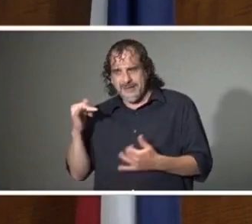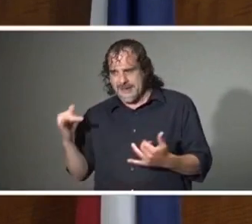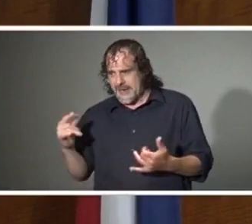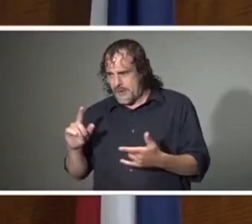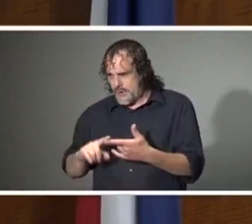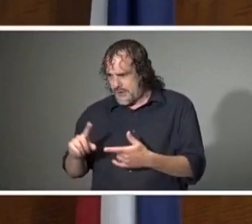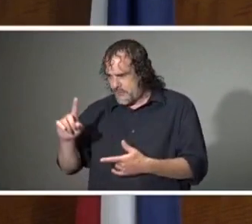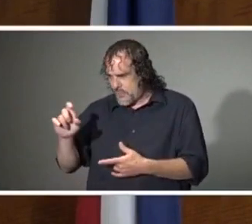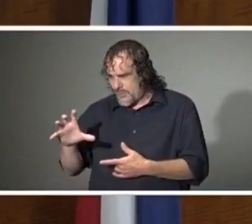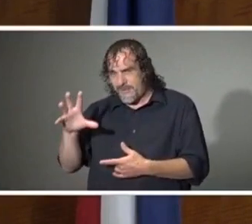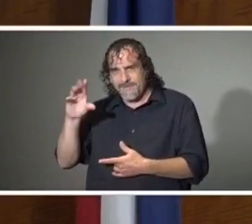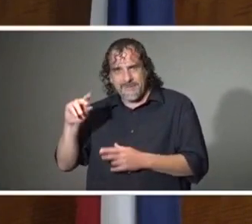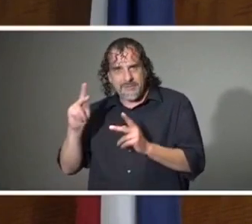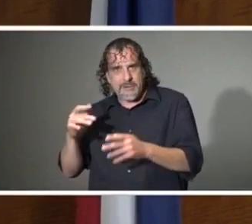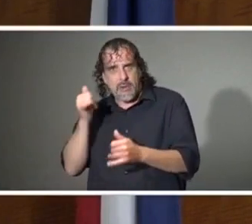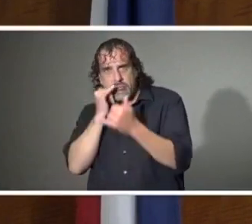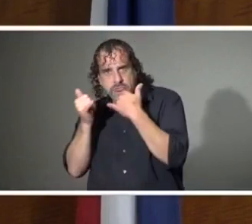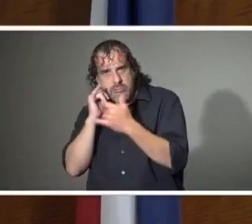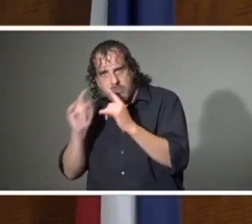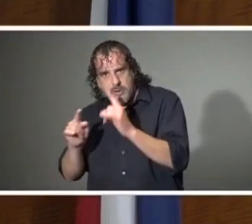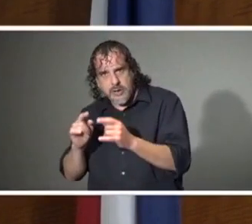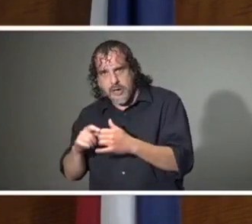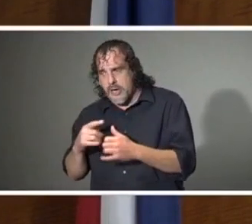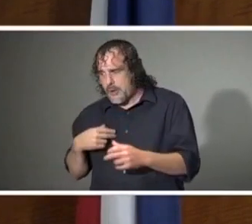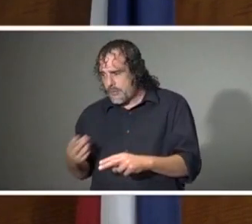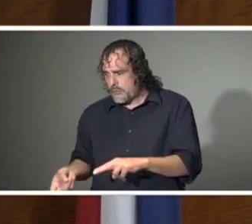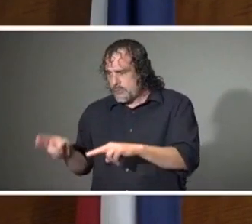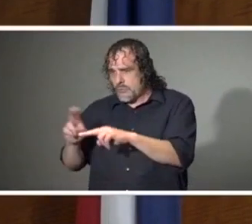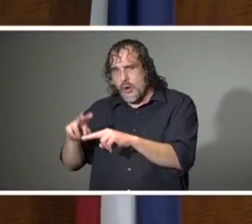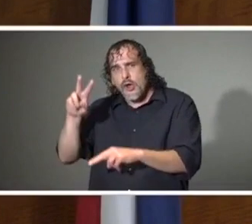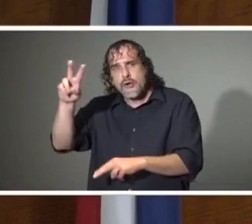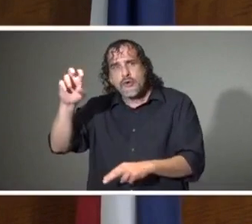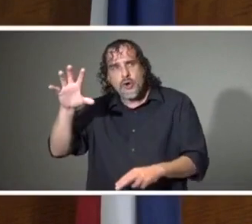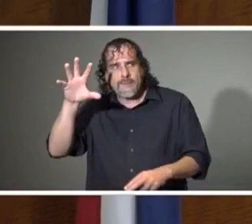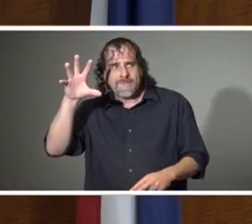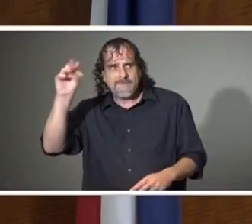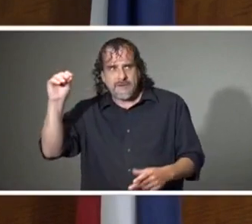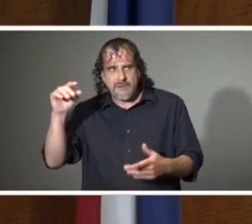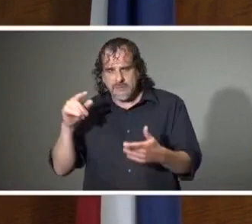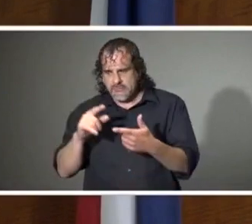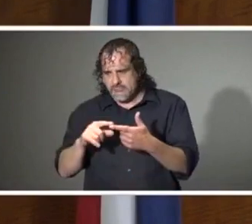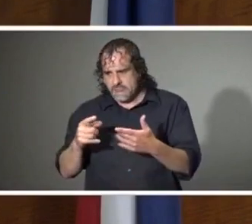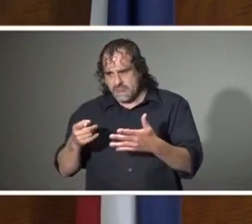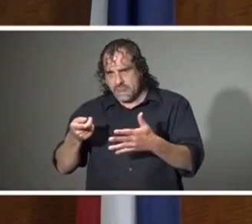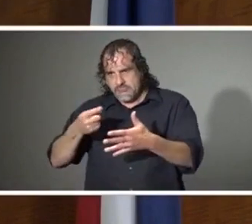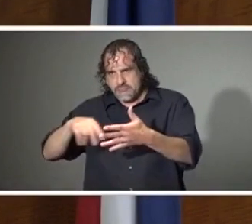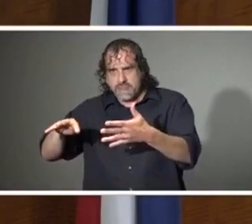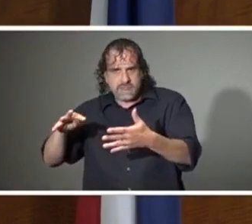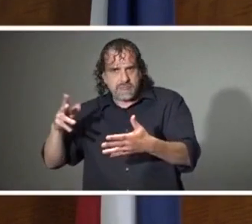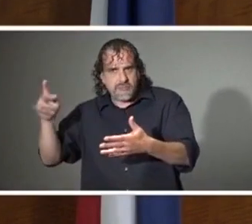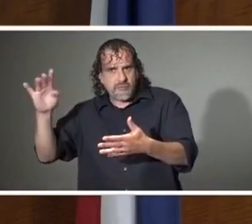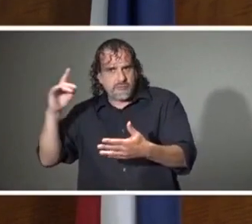150, and we hope to get to 250 within the next several days and weeks.